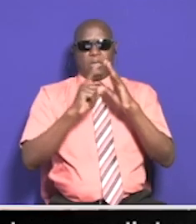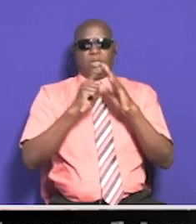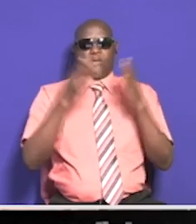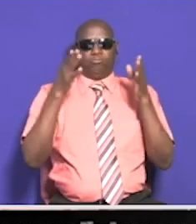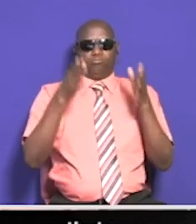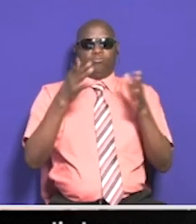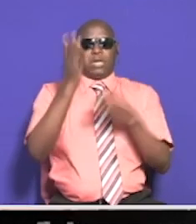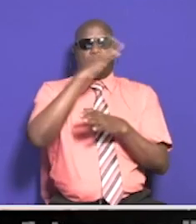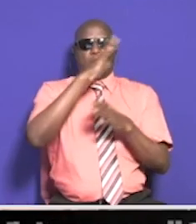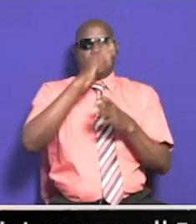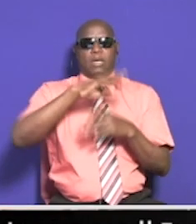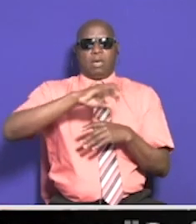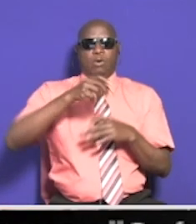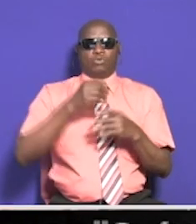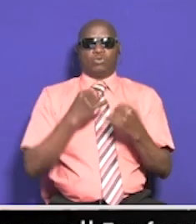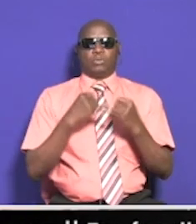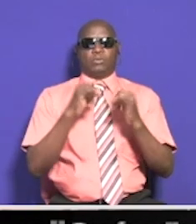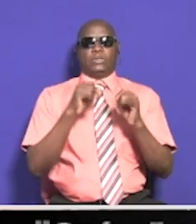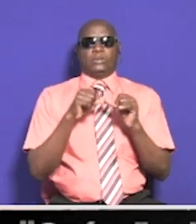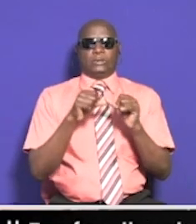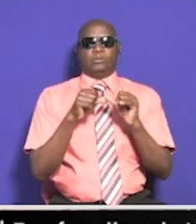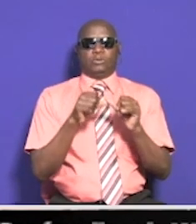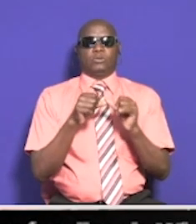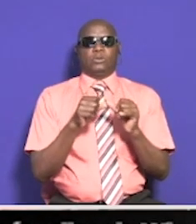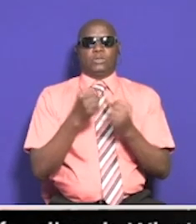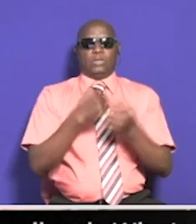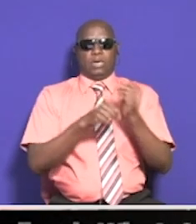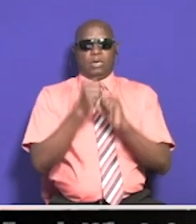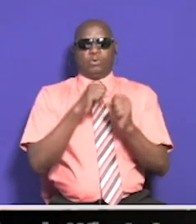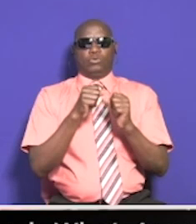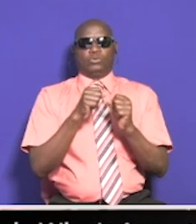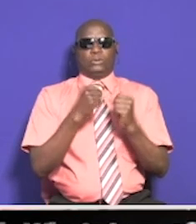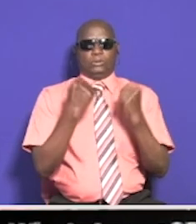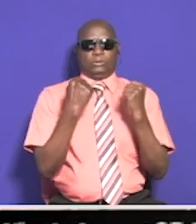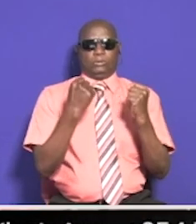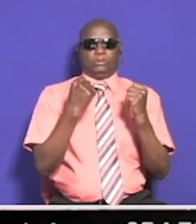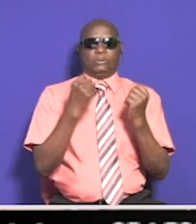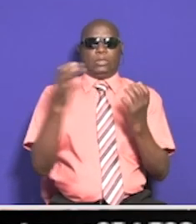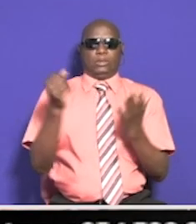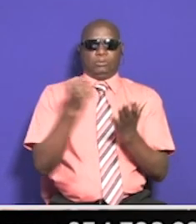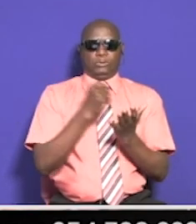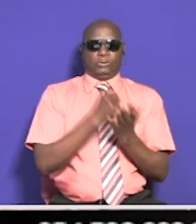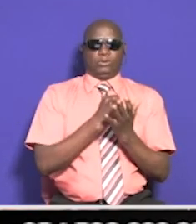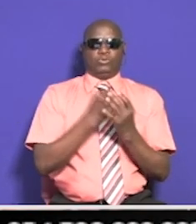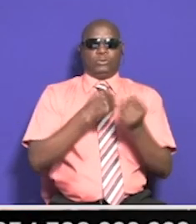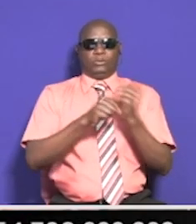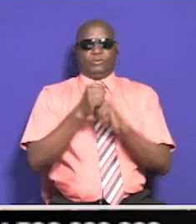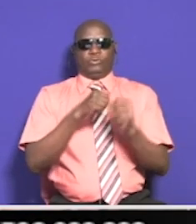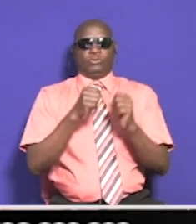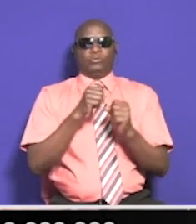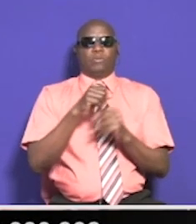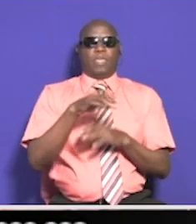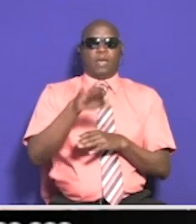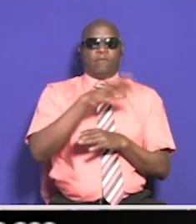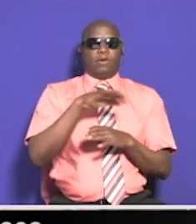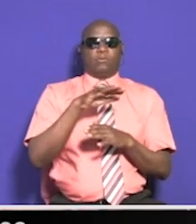by implementing sustainable mitigation, resilience, and adaptation interventions. Environment, Climate